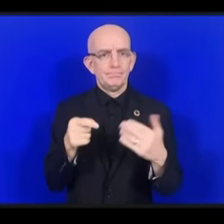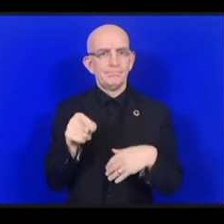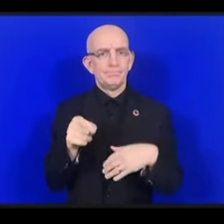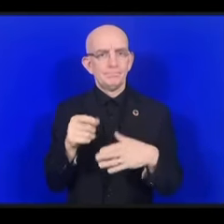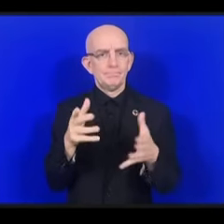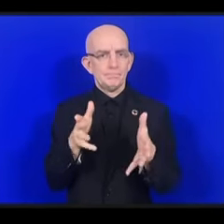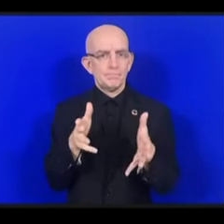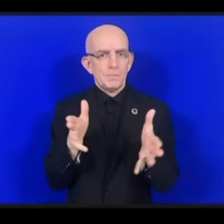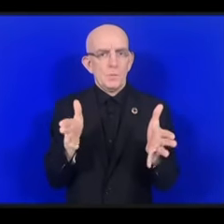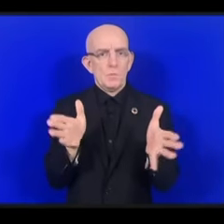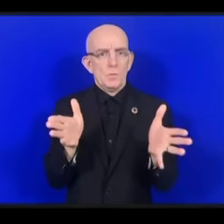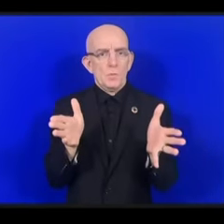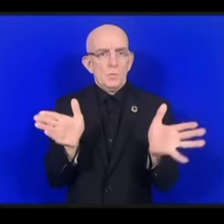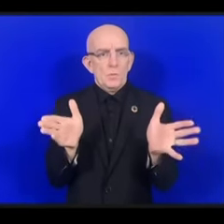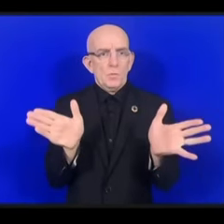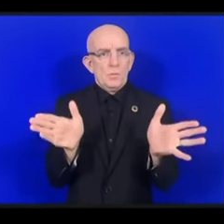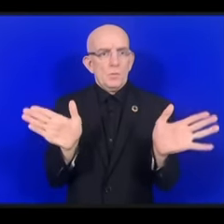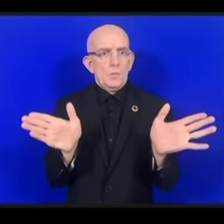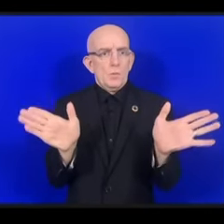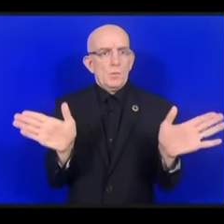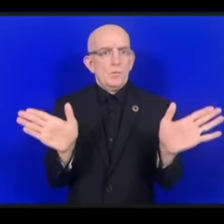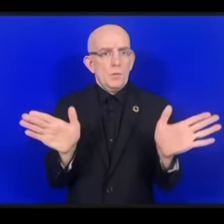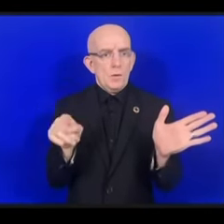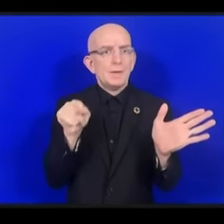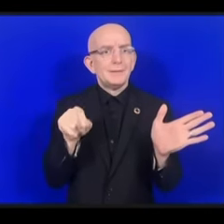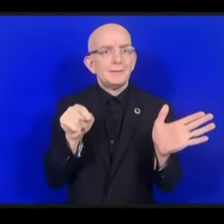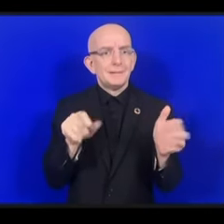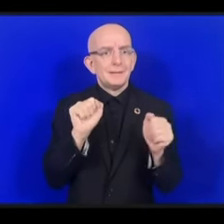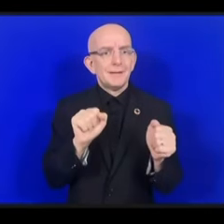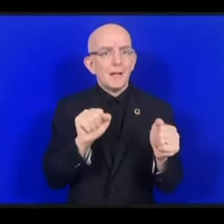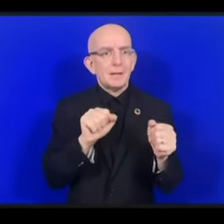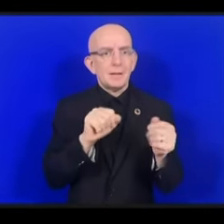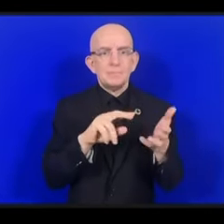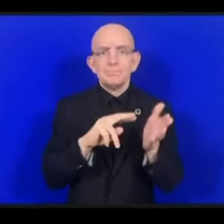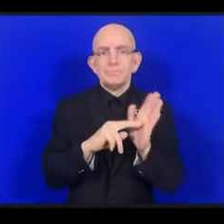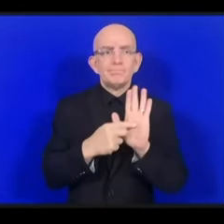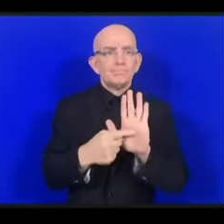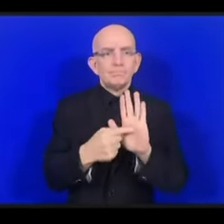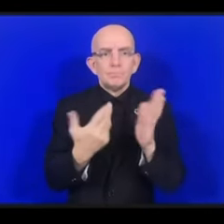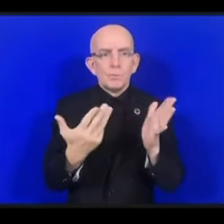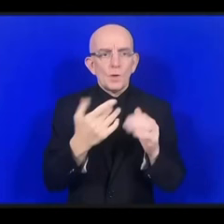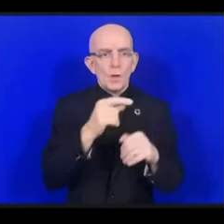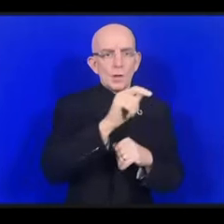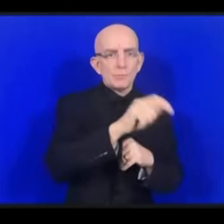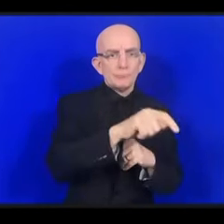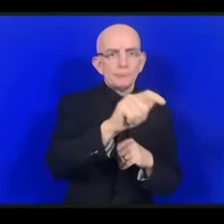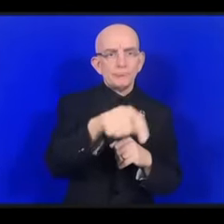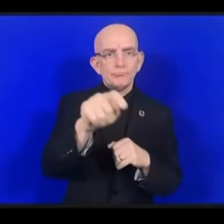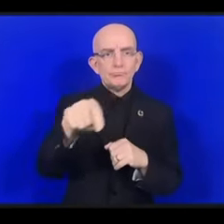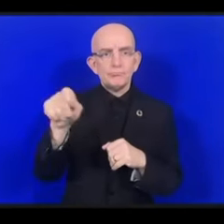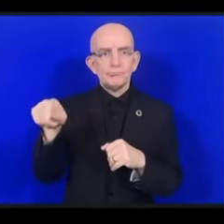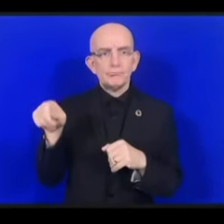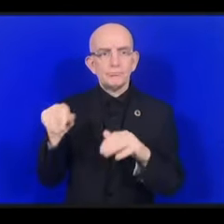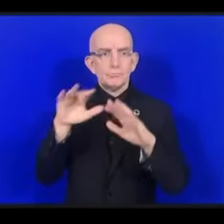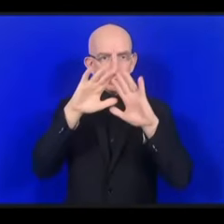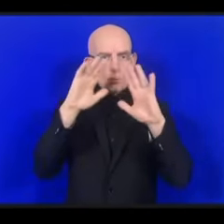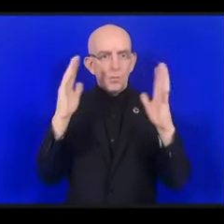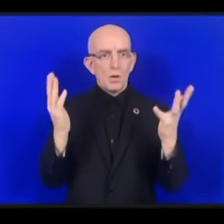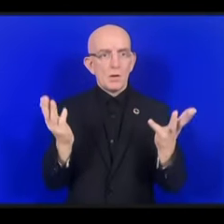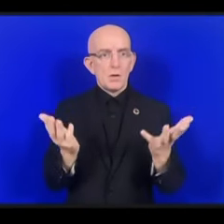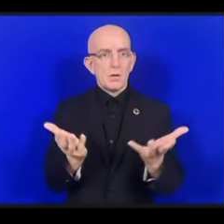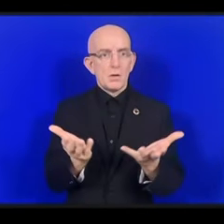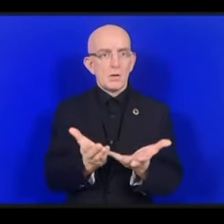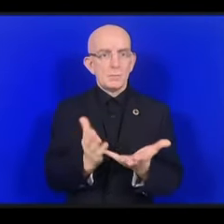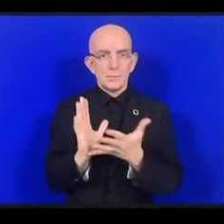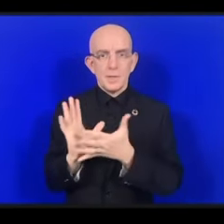people all over the world. And I hope that not a single person will be left out of the Kizuna, in which